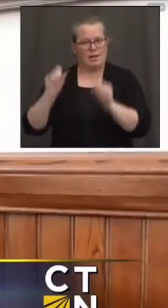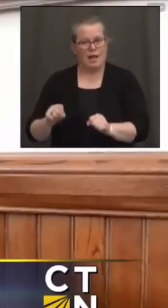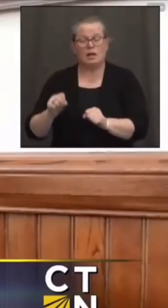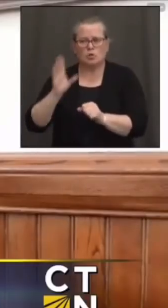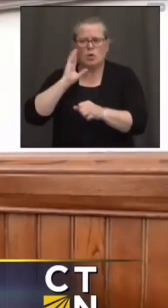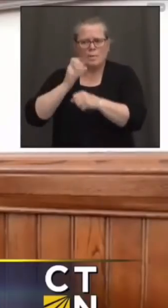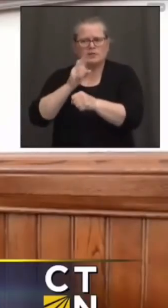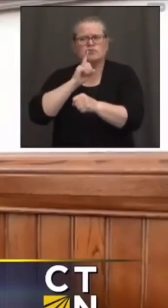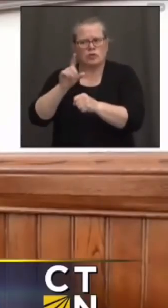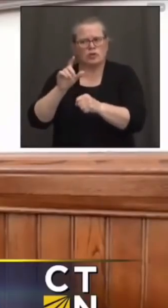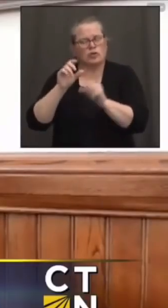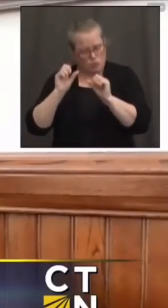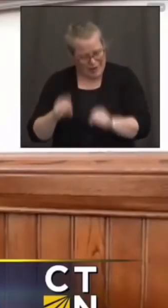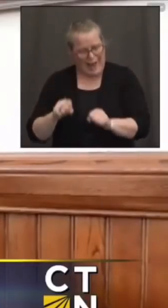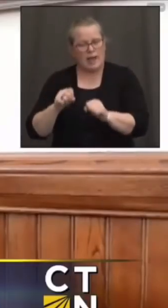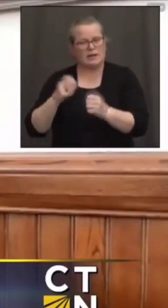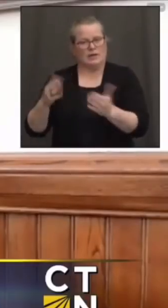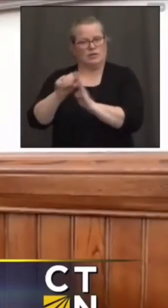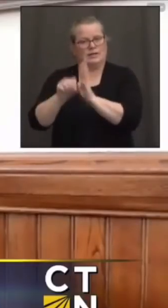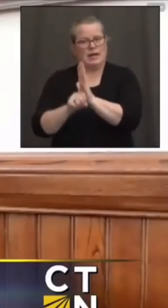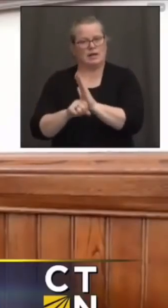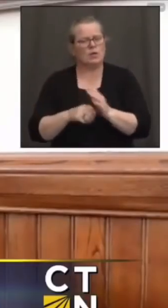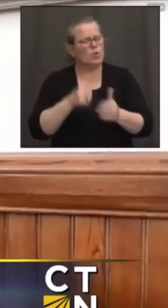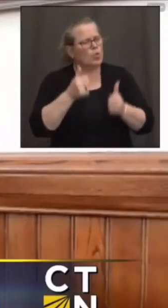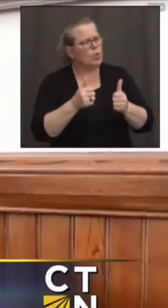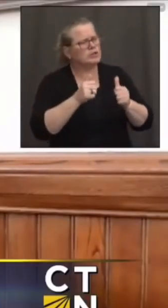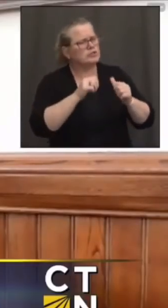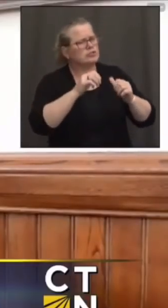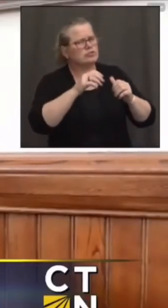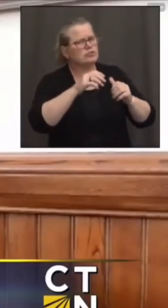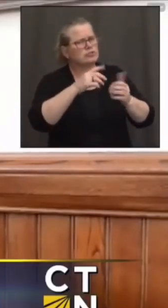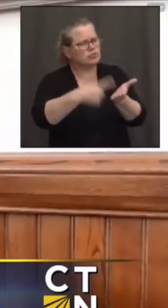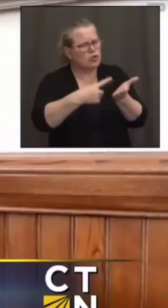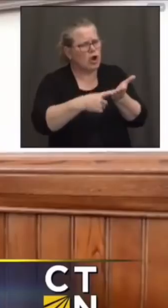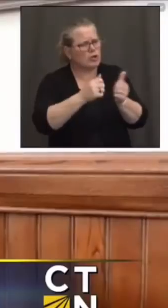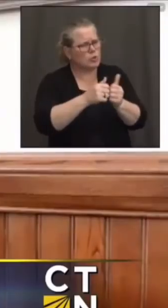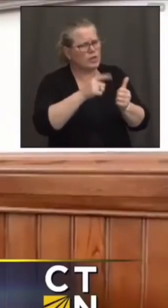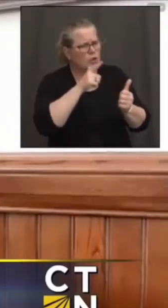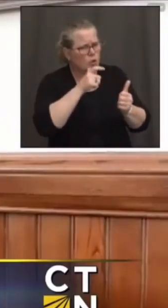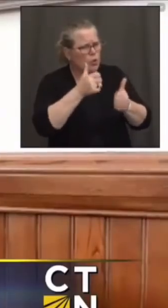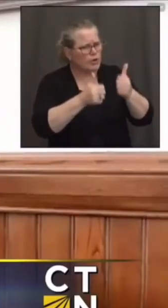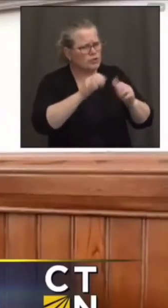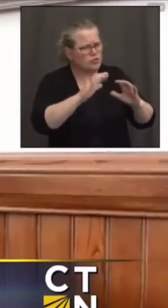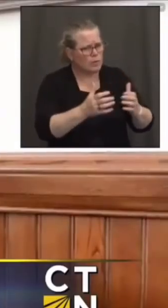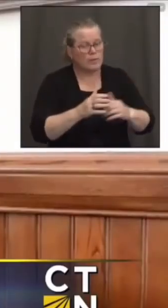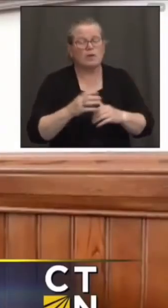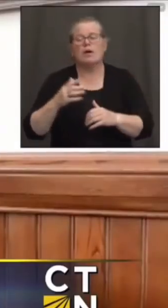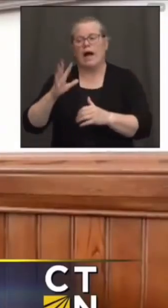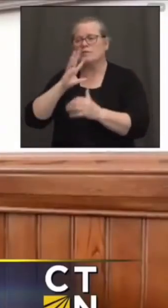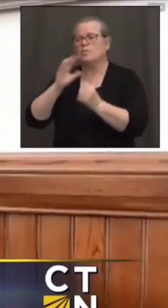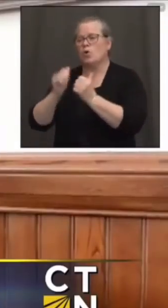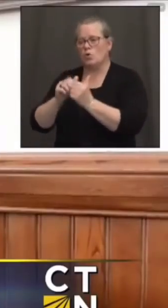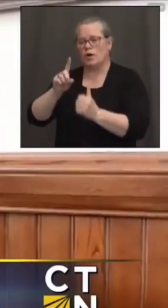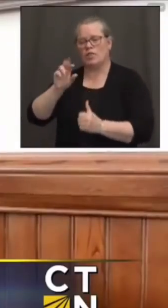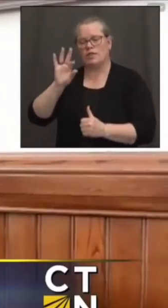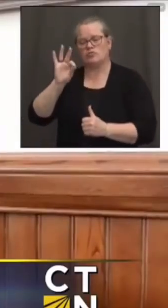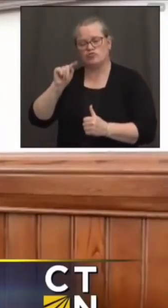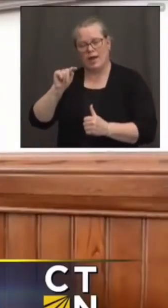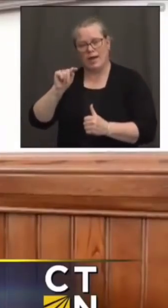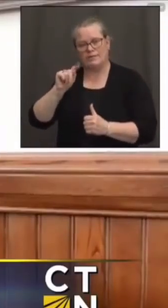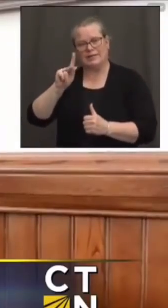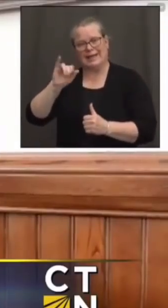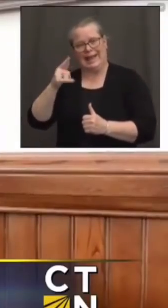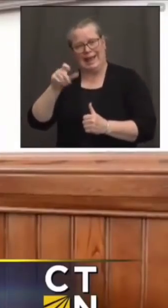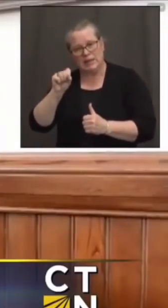state. Which entity are you talking about that you spoke with? I spoke to representatives of DraftKings directly.